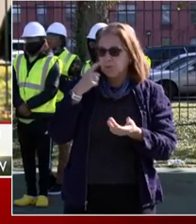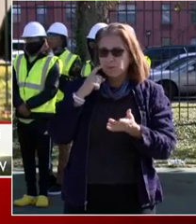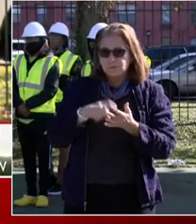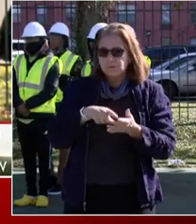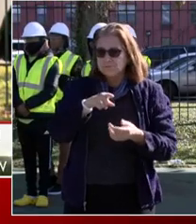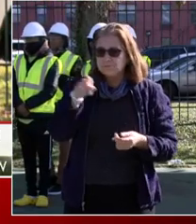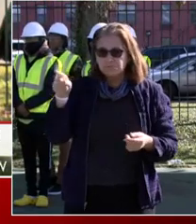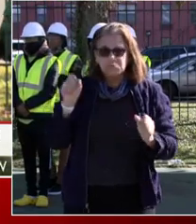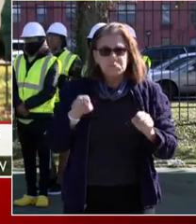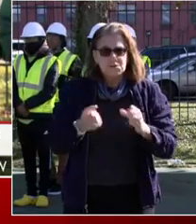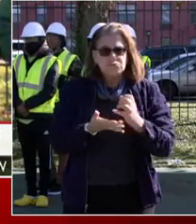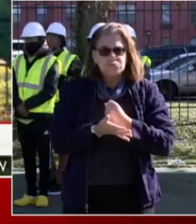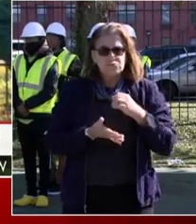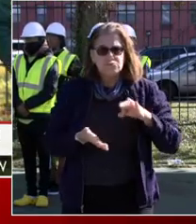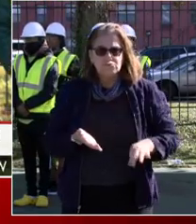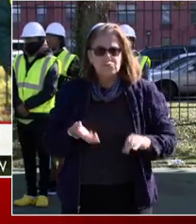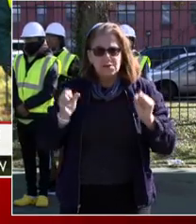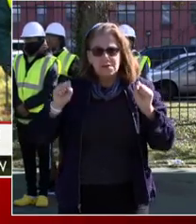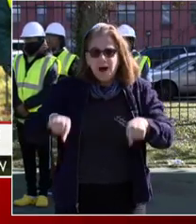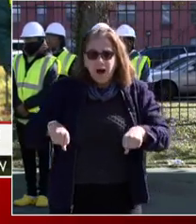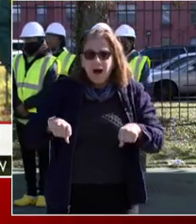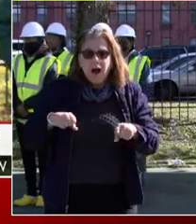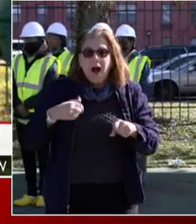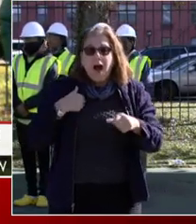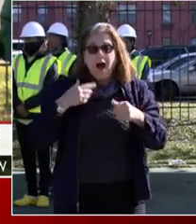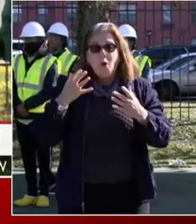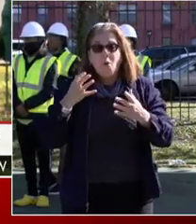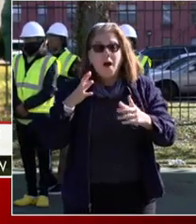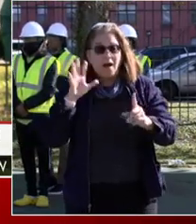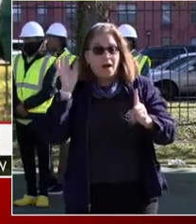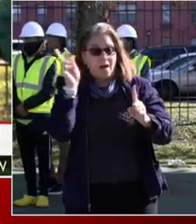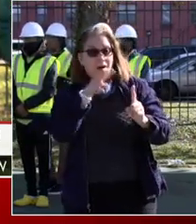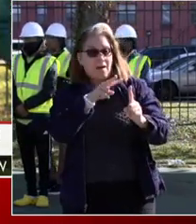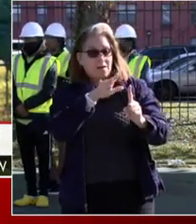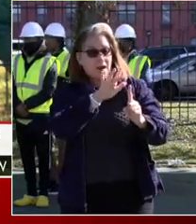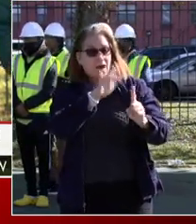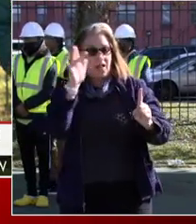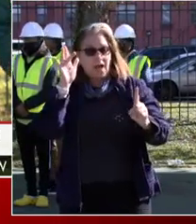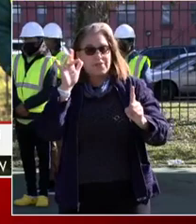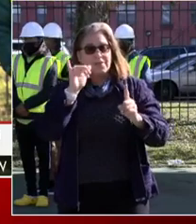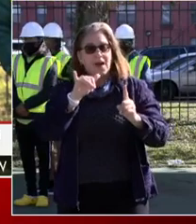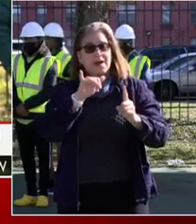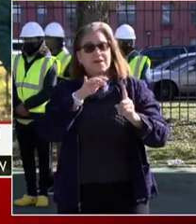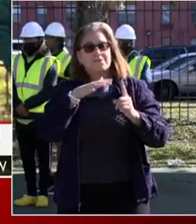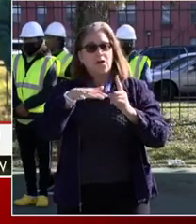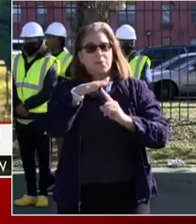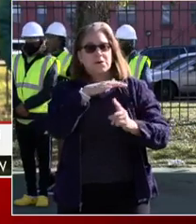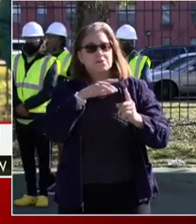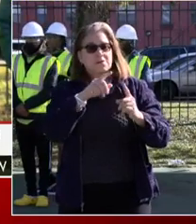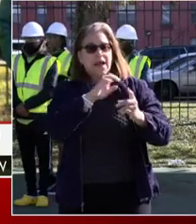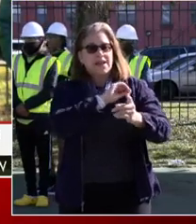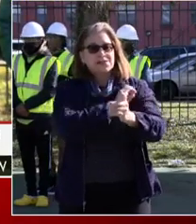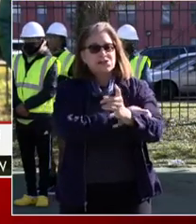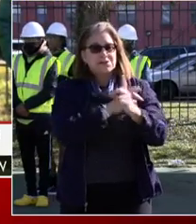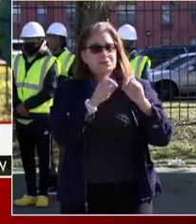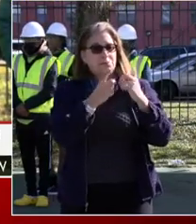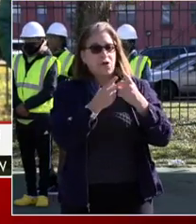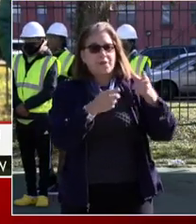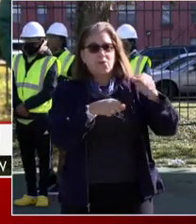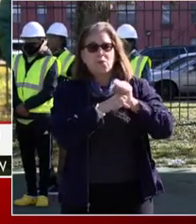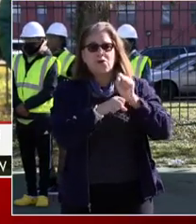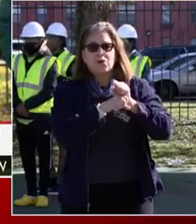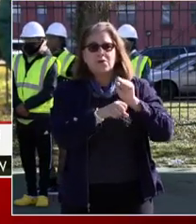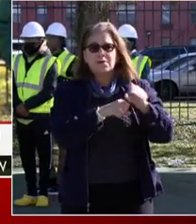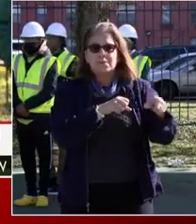we're highlighting the partnership between the Department of Energy and the Environment and the Mayor's Office on Latino Affairs.